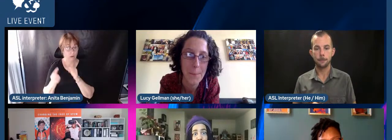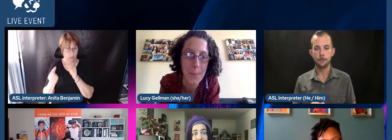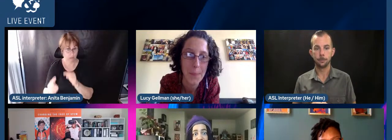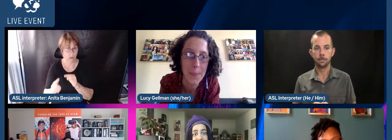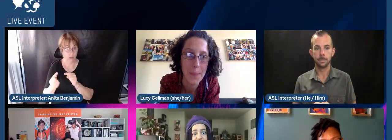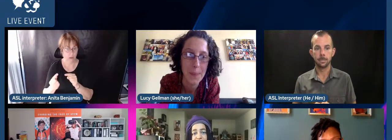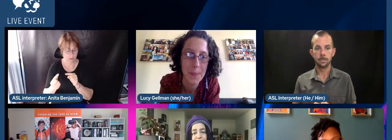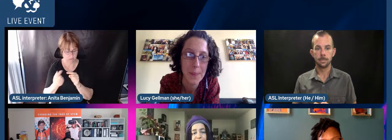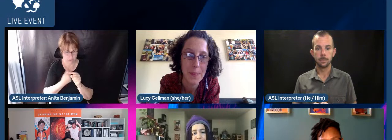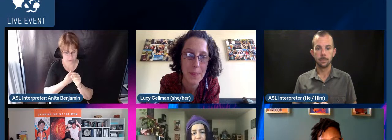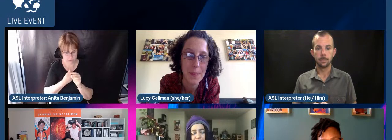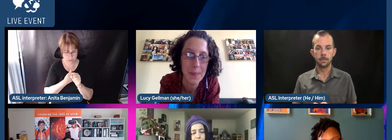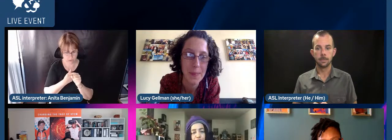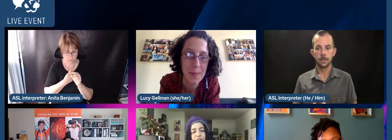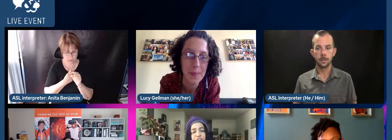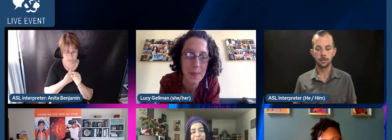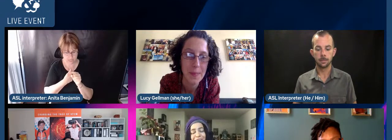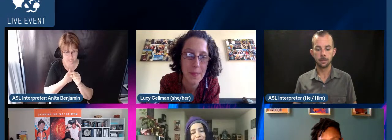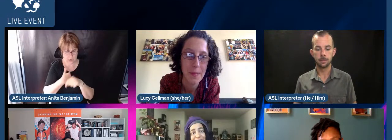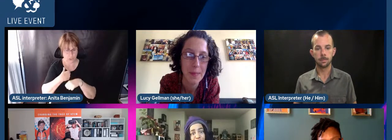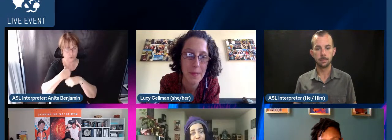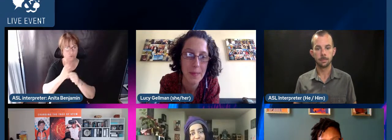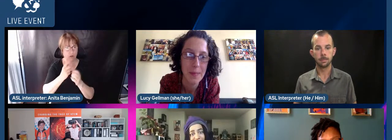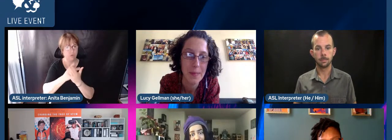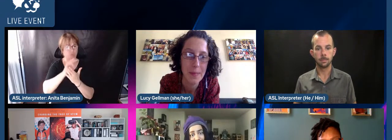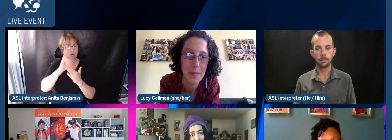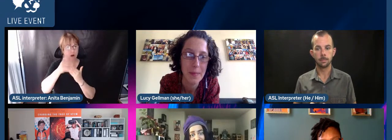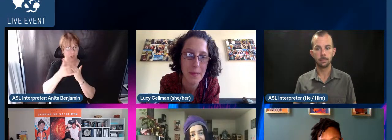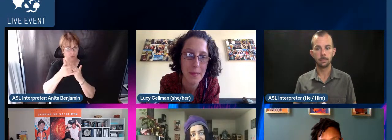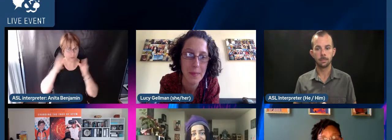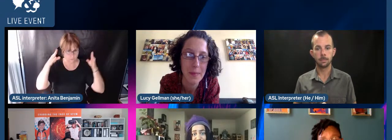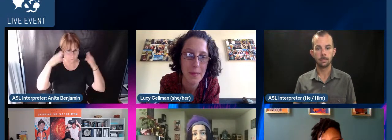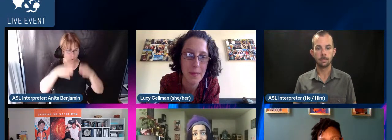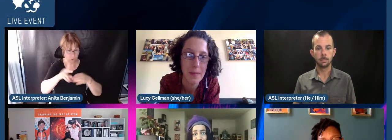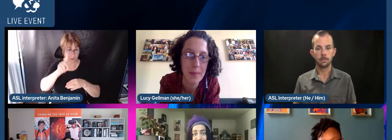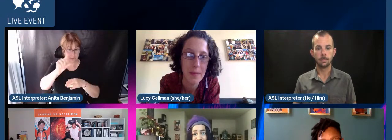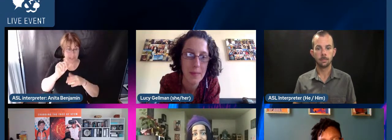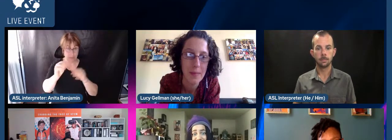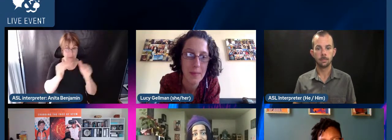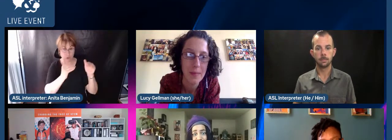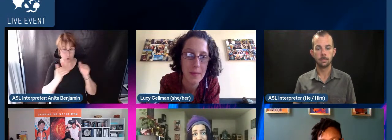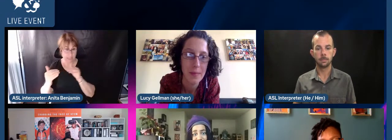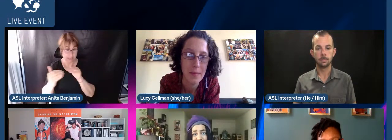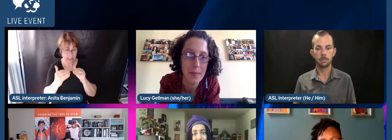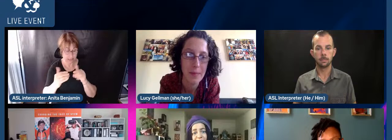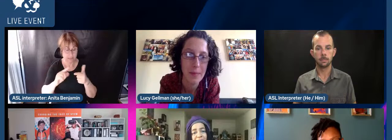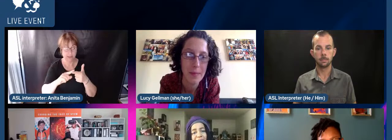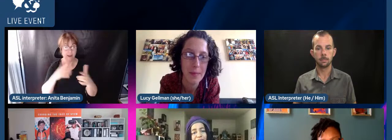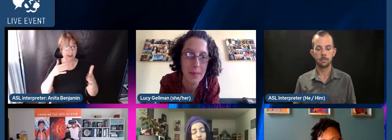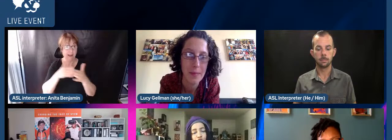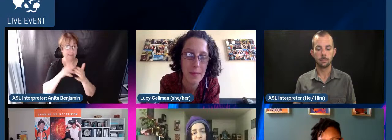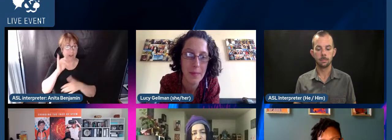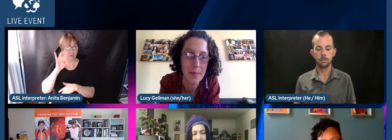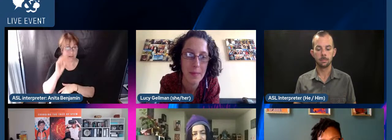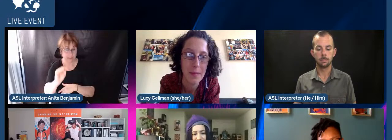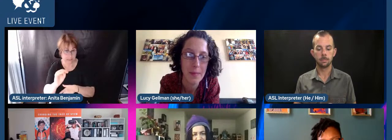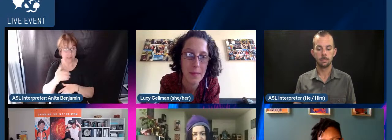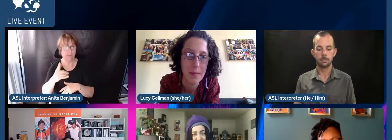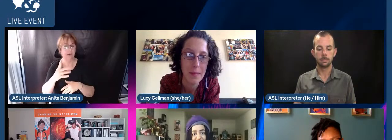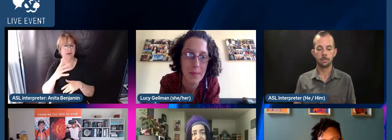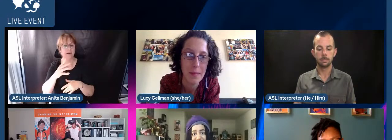I've been struggling to create projects that are centered on disabled justice, centered on anti-racism, and